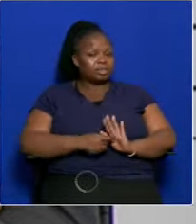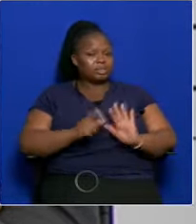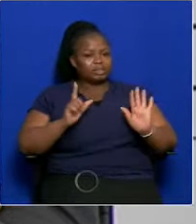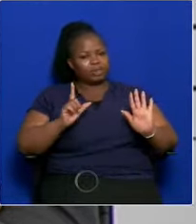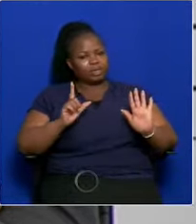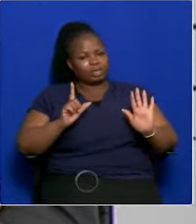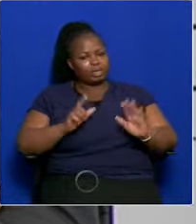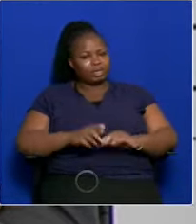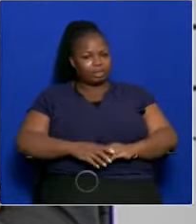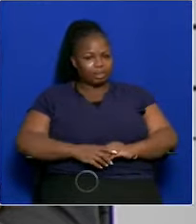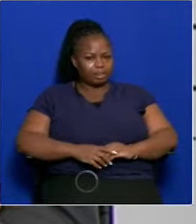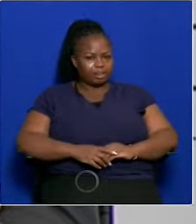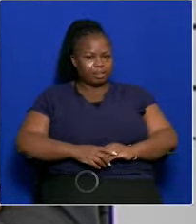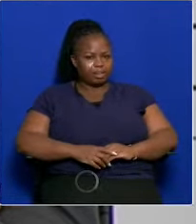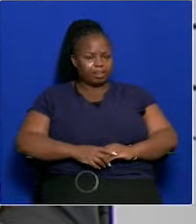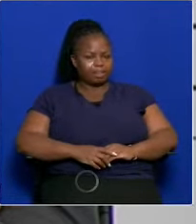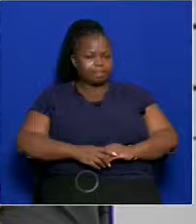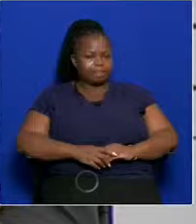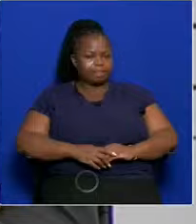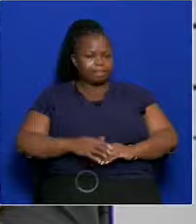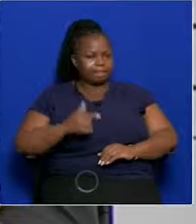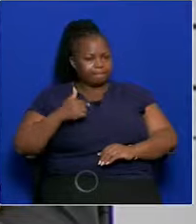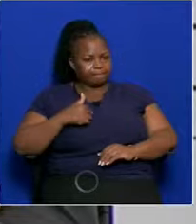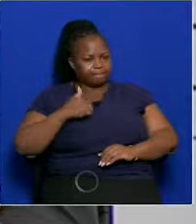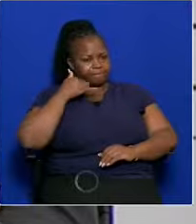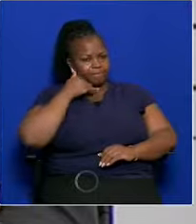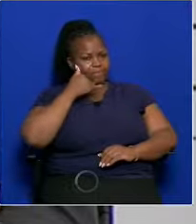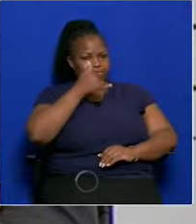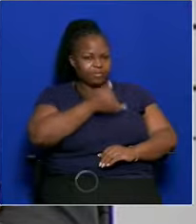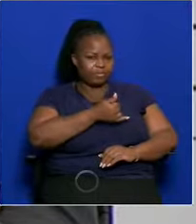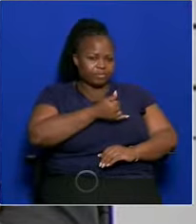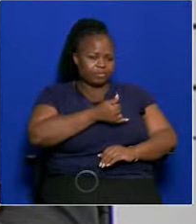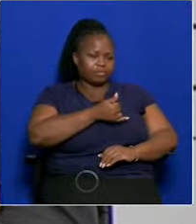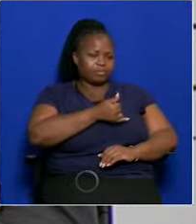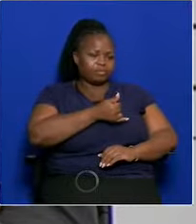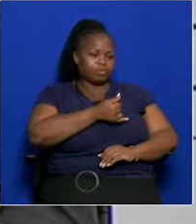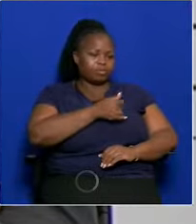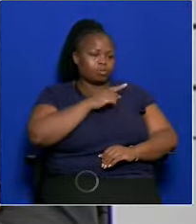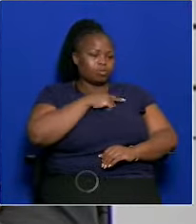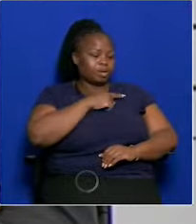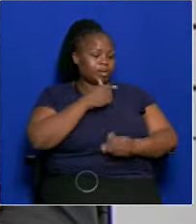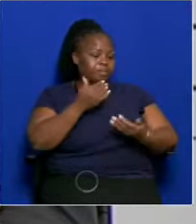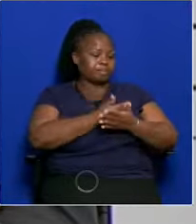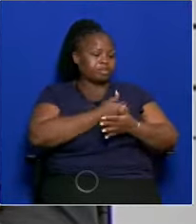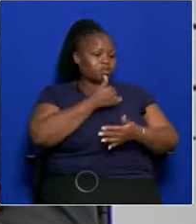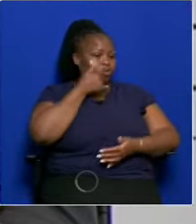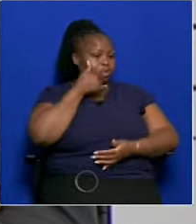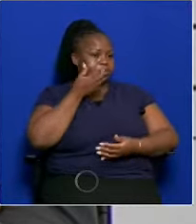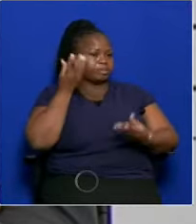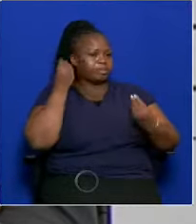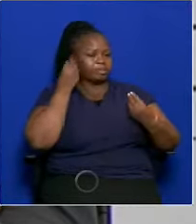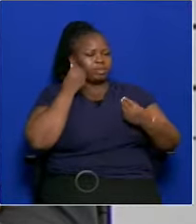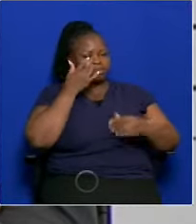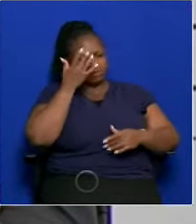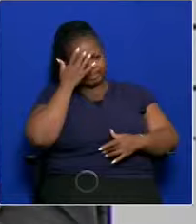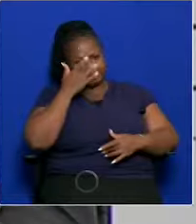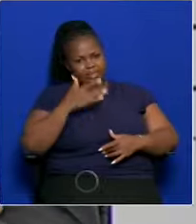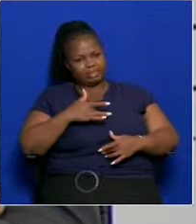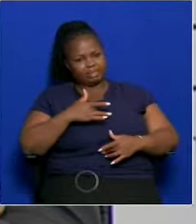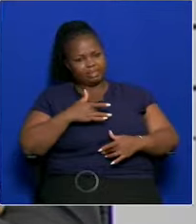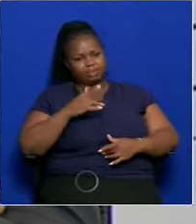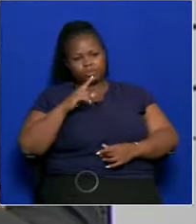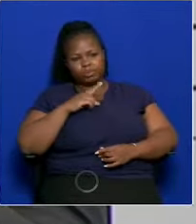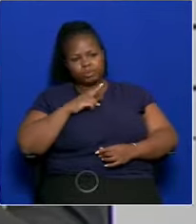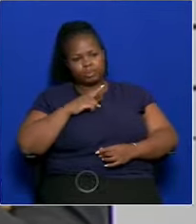I phoned after I received a call when I was off sick because I was phoned by